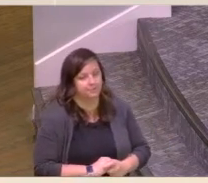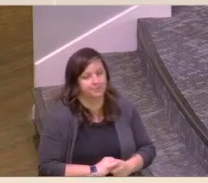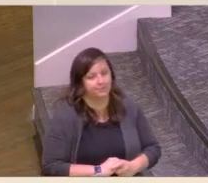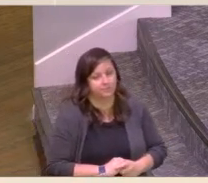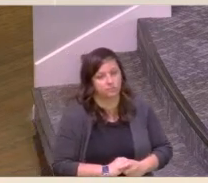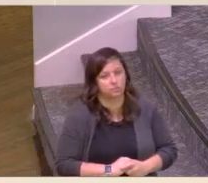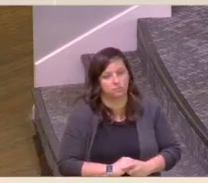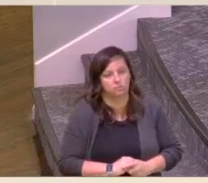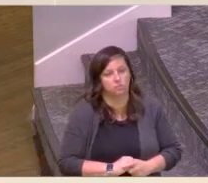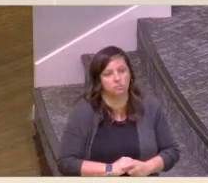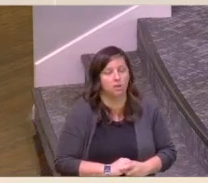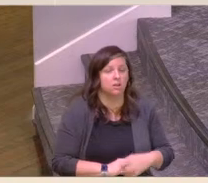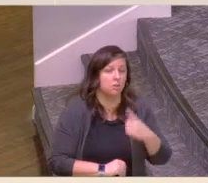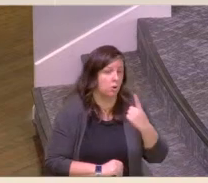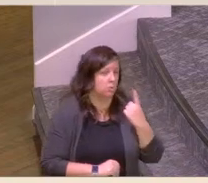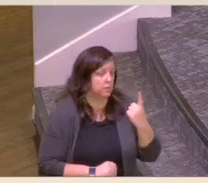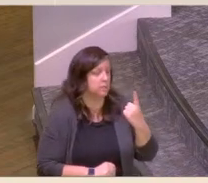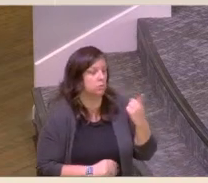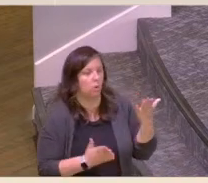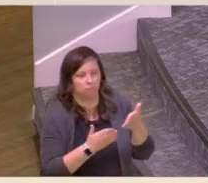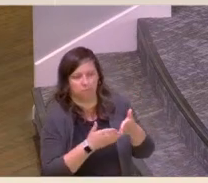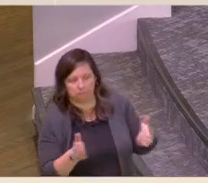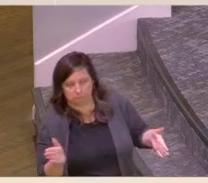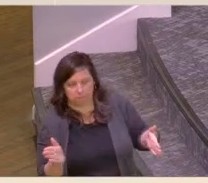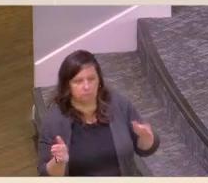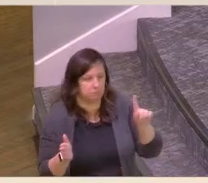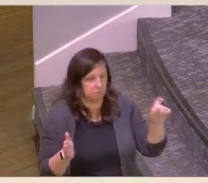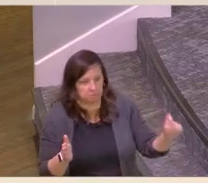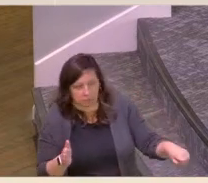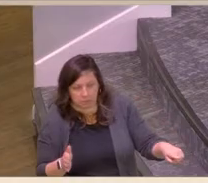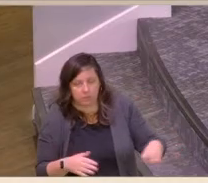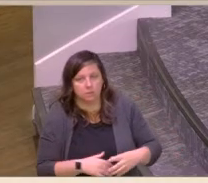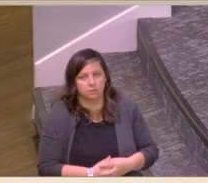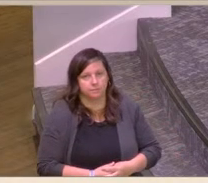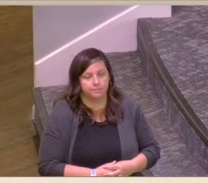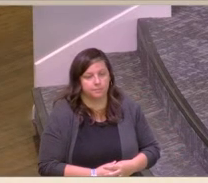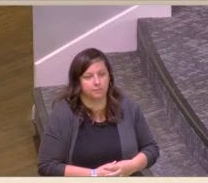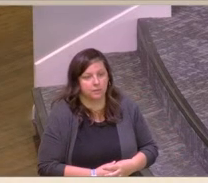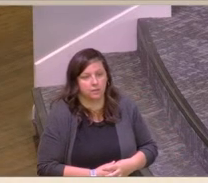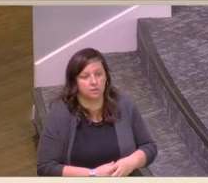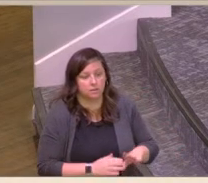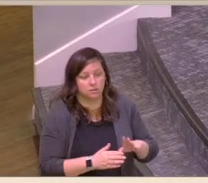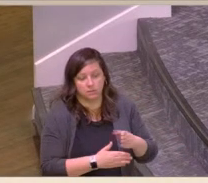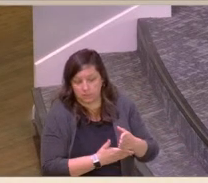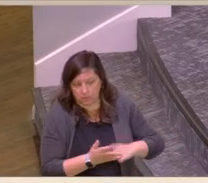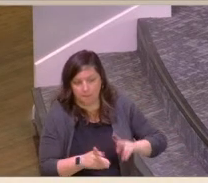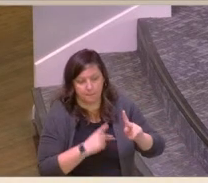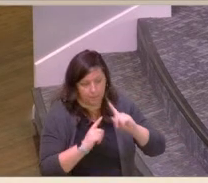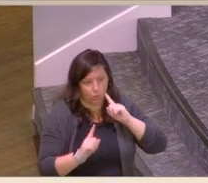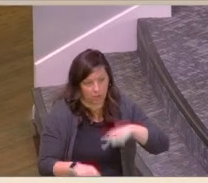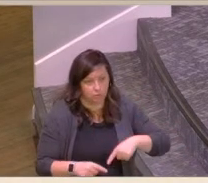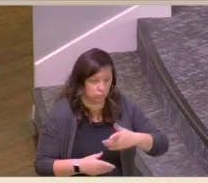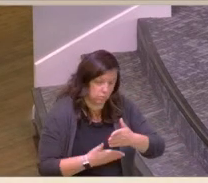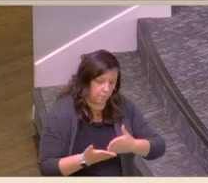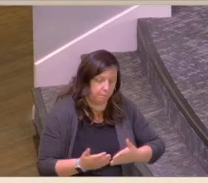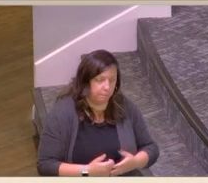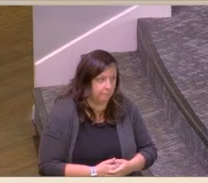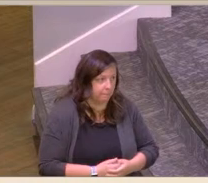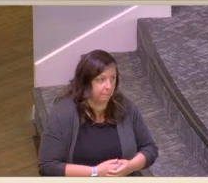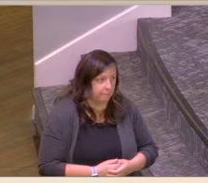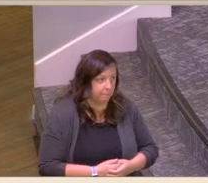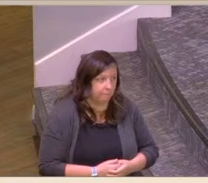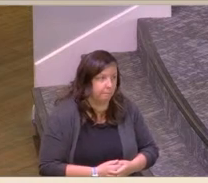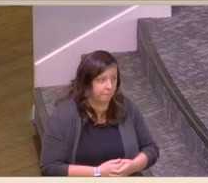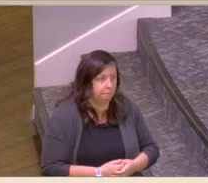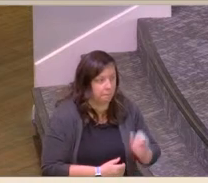There was one open-ended question, which some people responded to. I think this